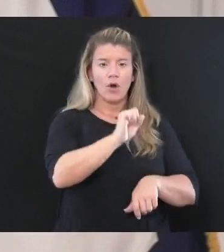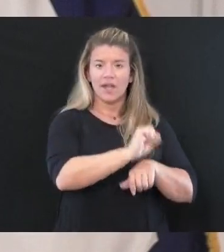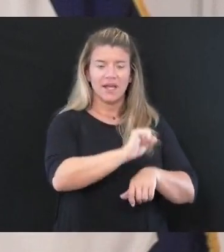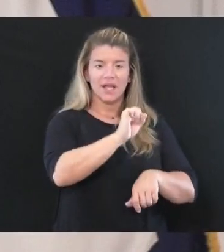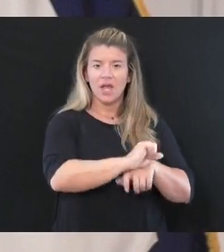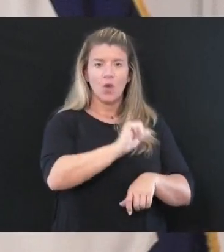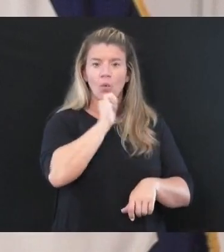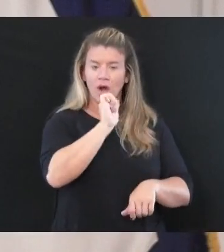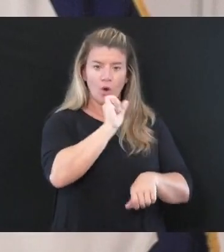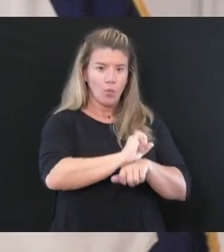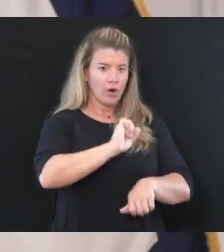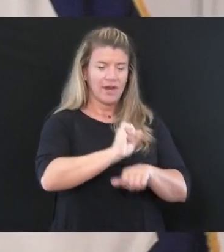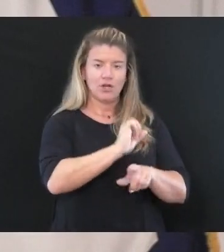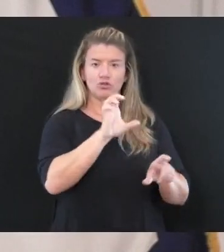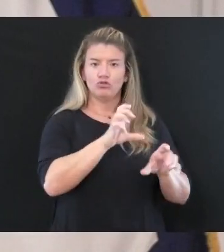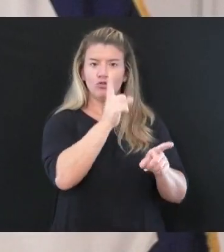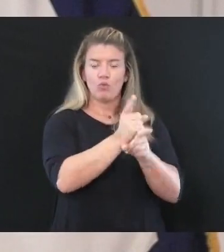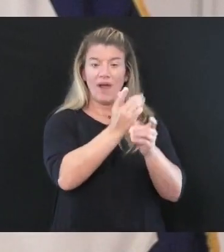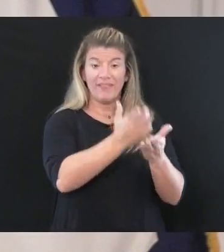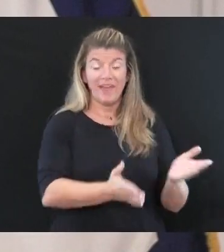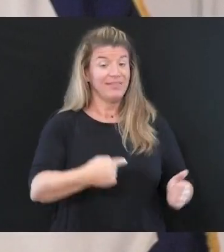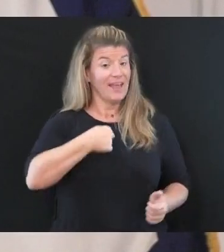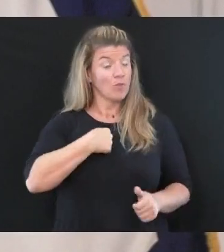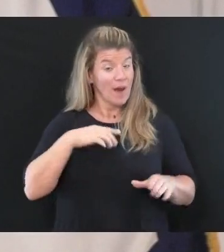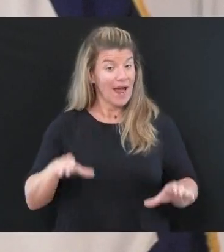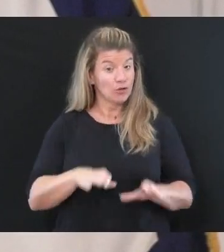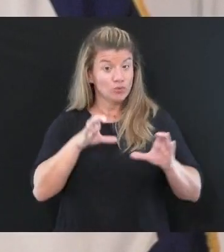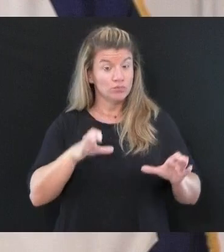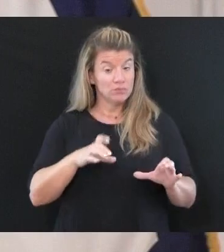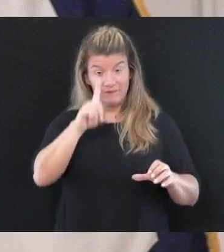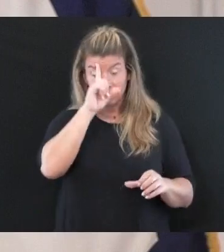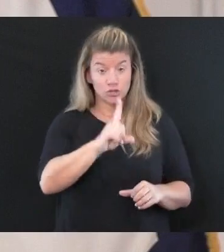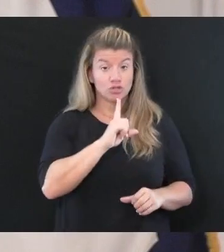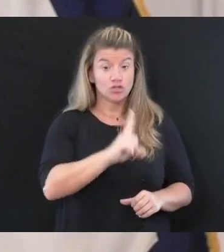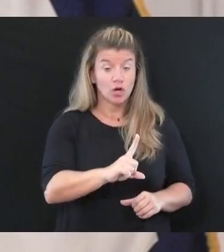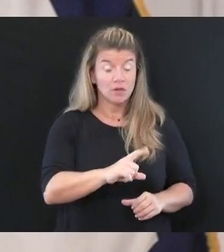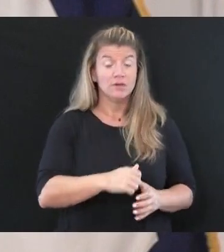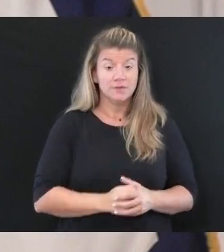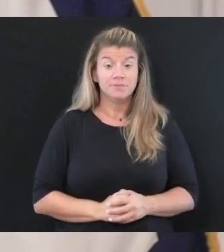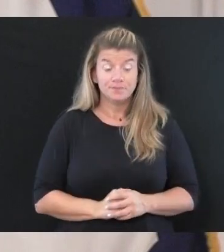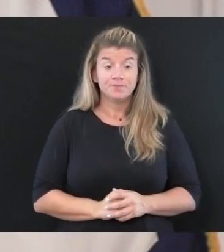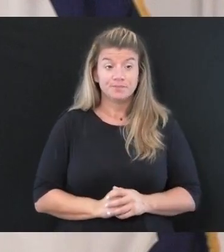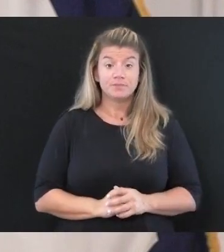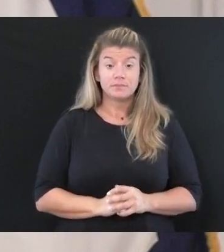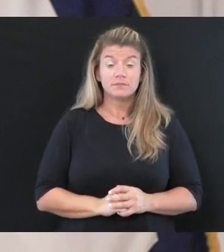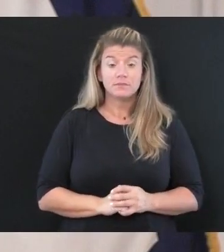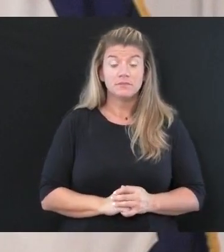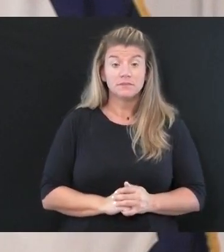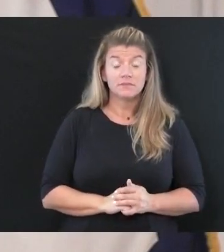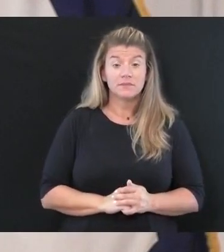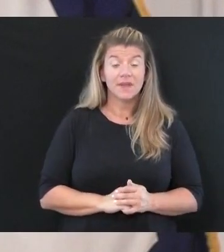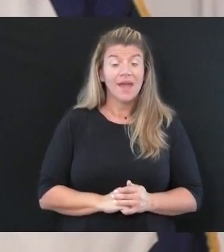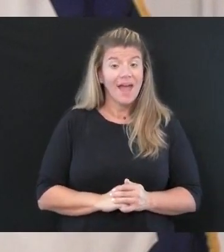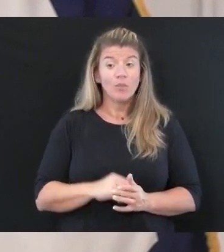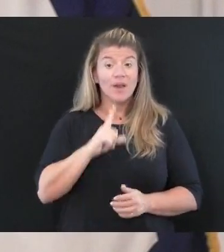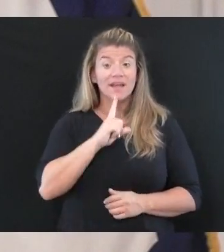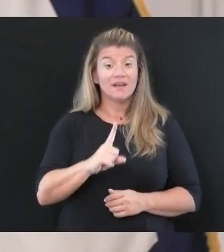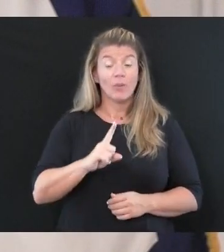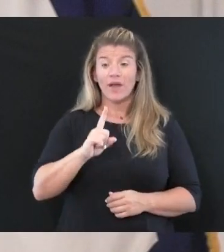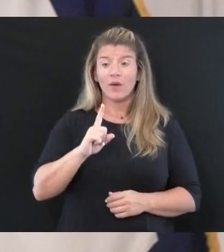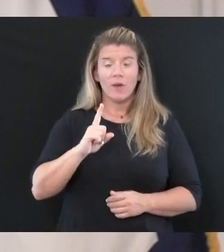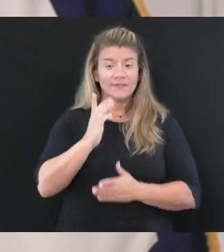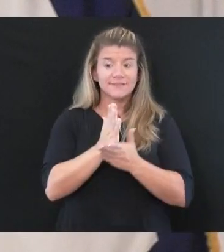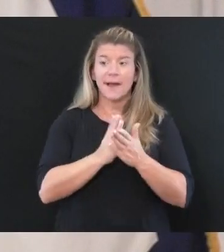north, because that's what I do. And that's all there is to it. Now, we got some level of pushback in the same thing in regard to the CARES money, did